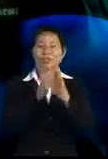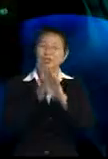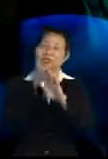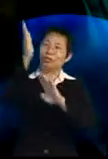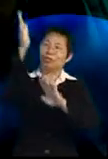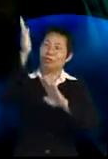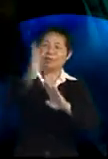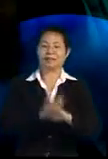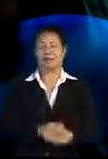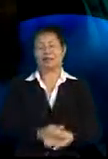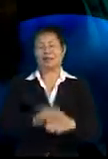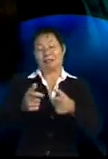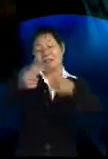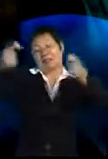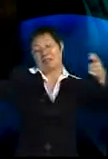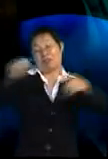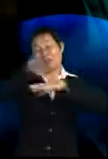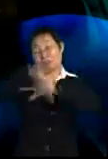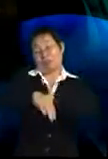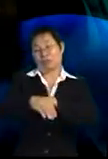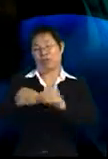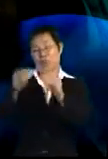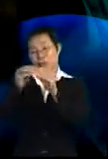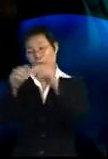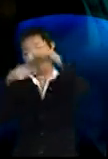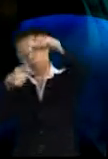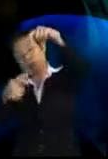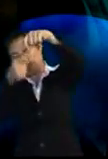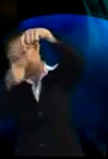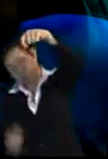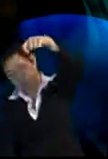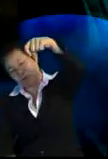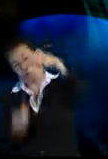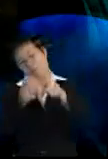The greater the force, the more the spring extends.